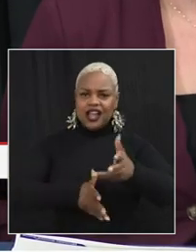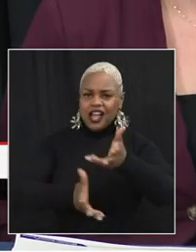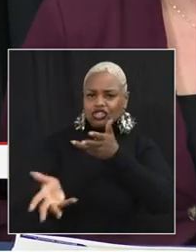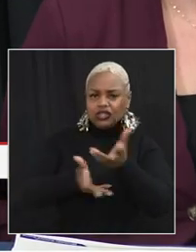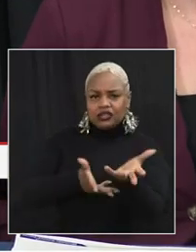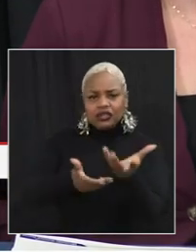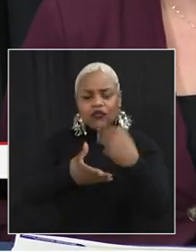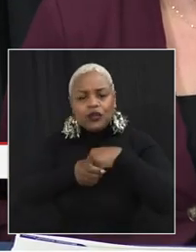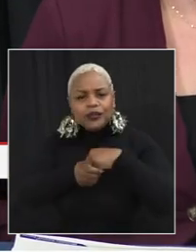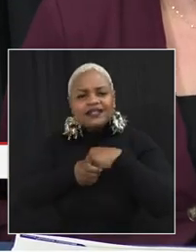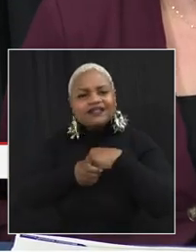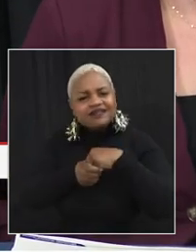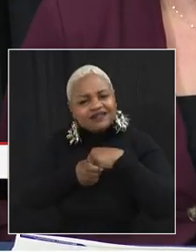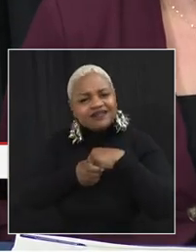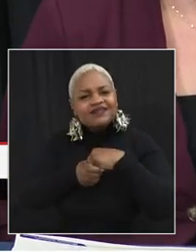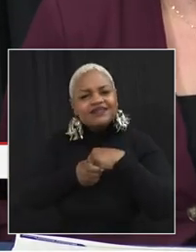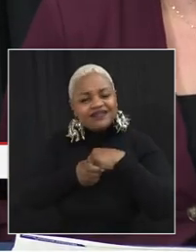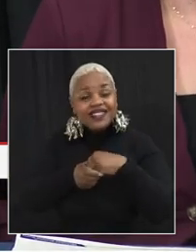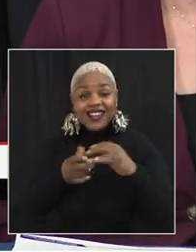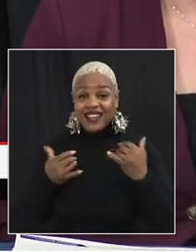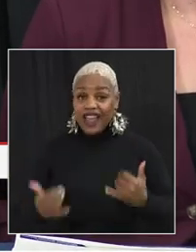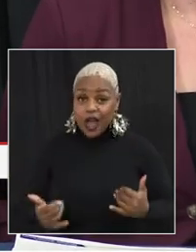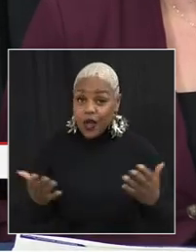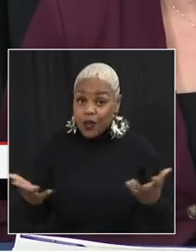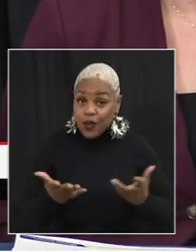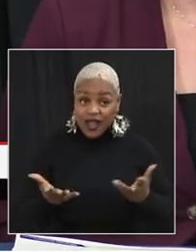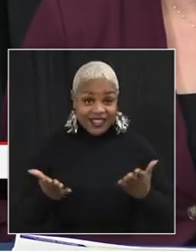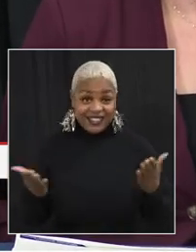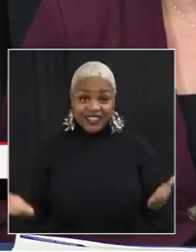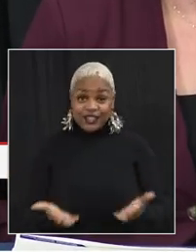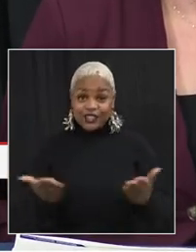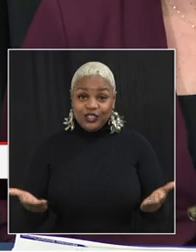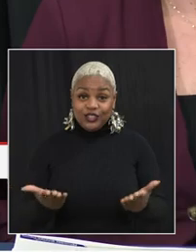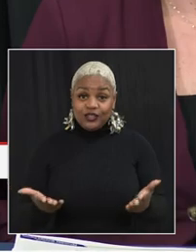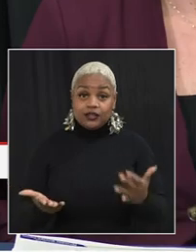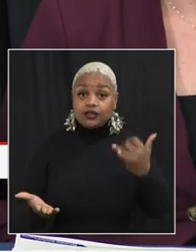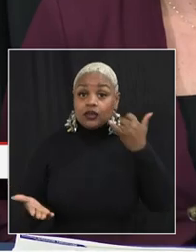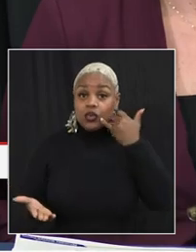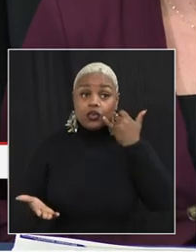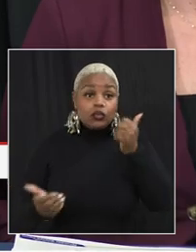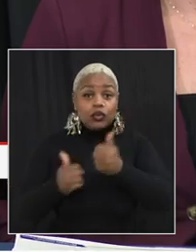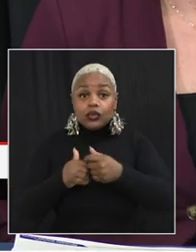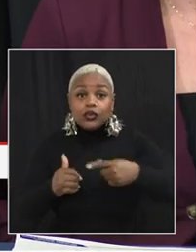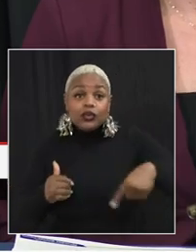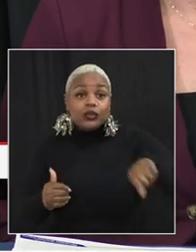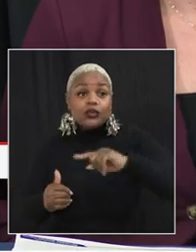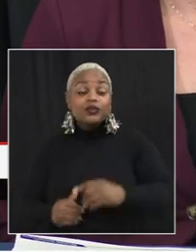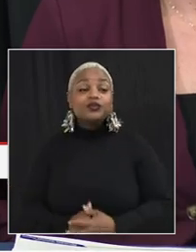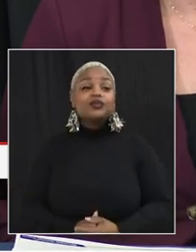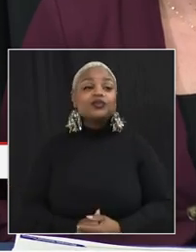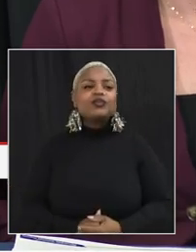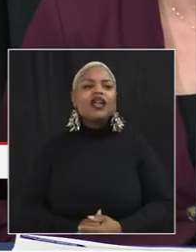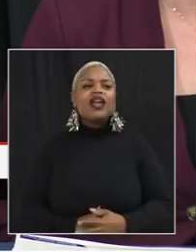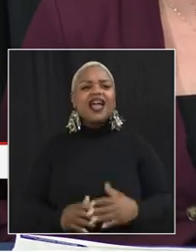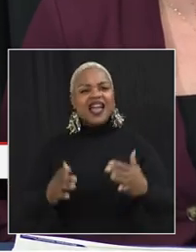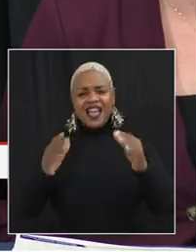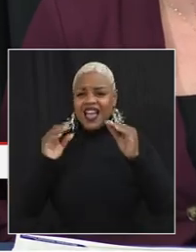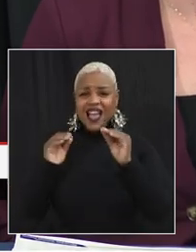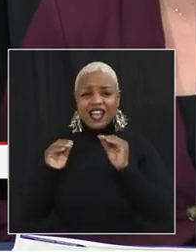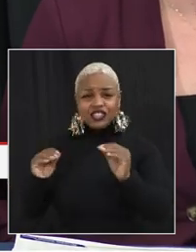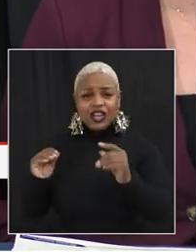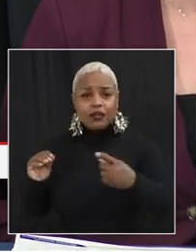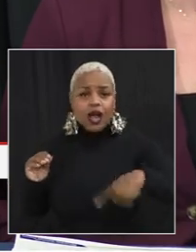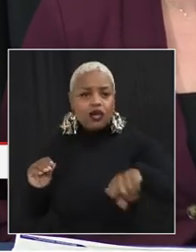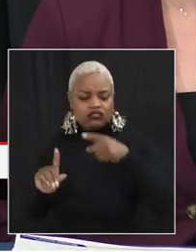Today, being here, being on the phone, being present, educating yourselves about the financial